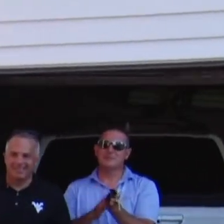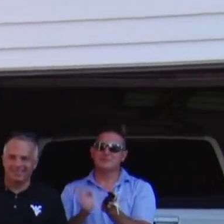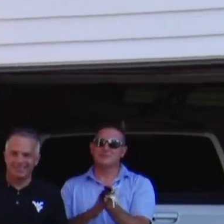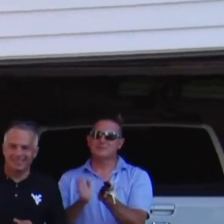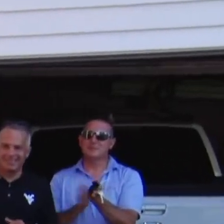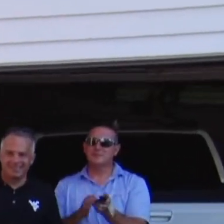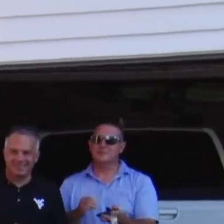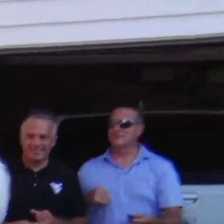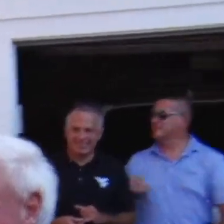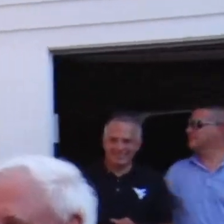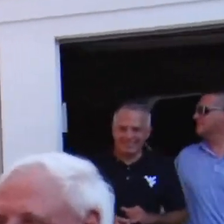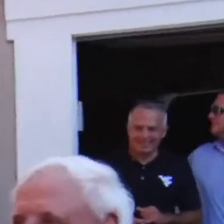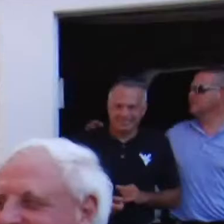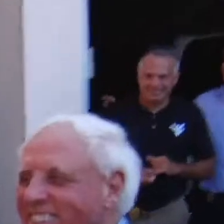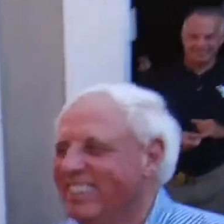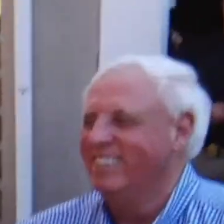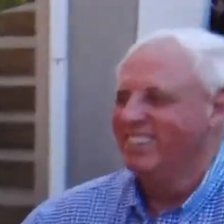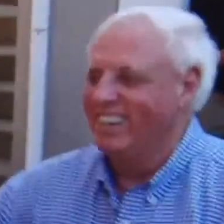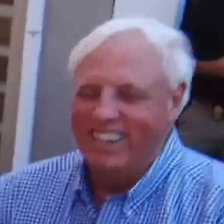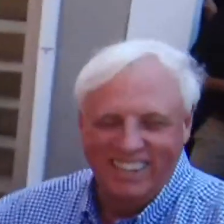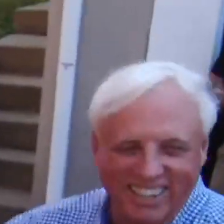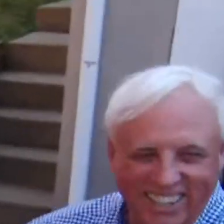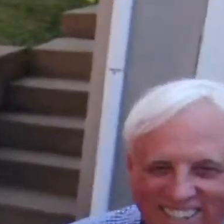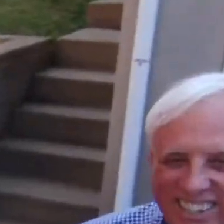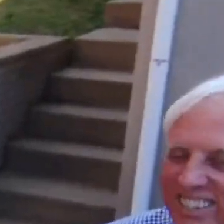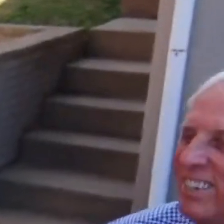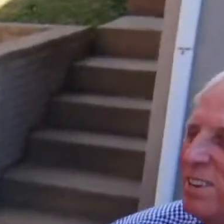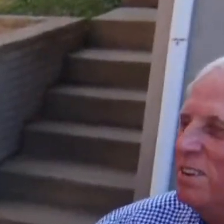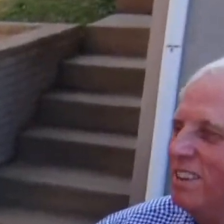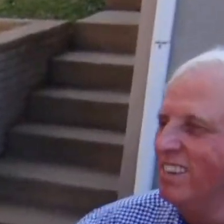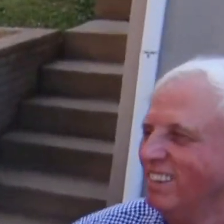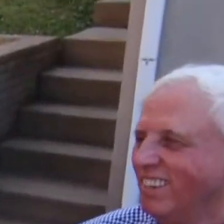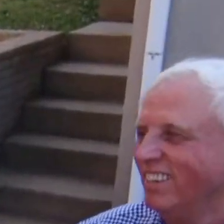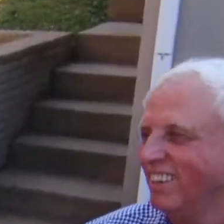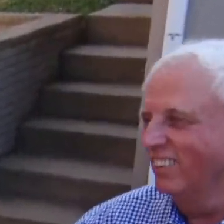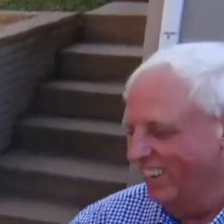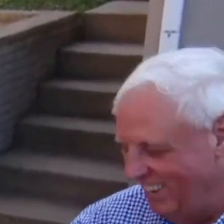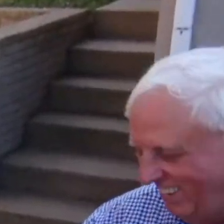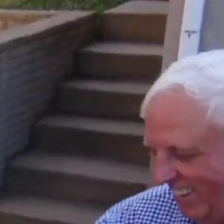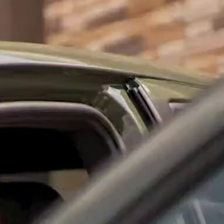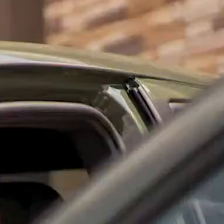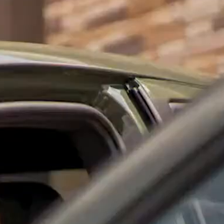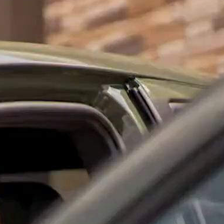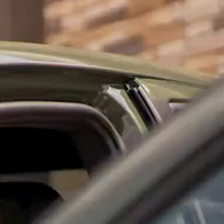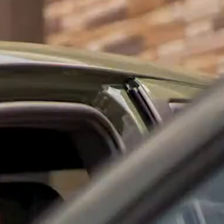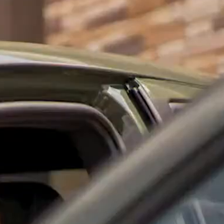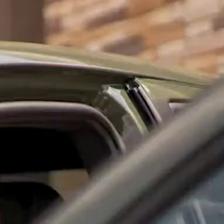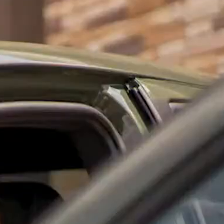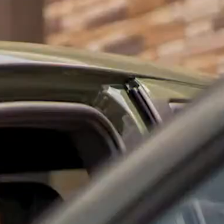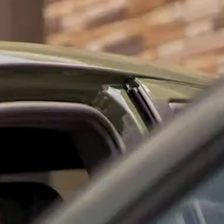You sure did.